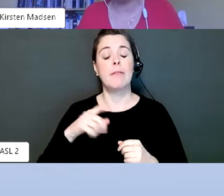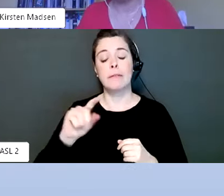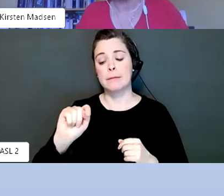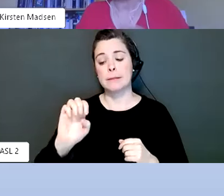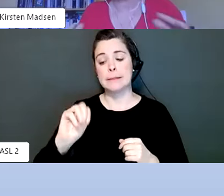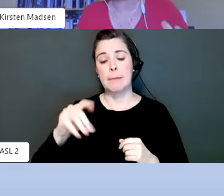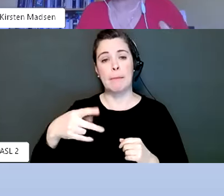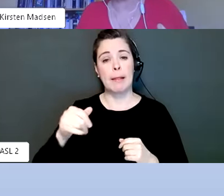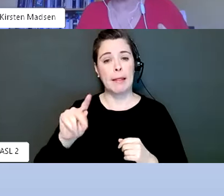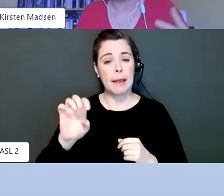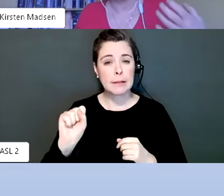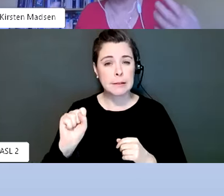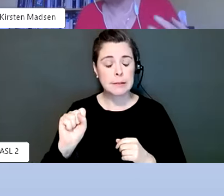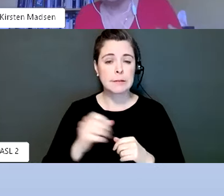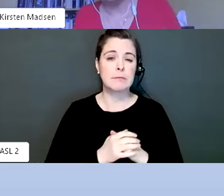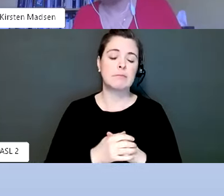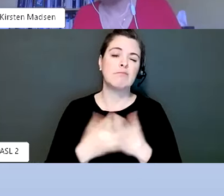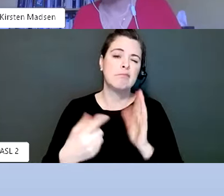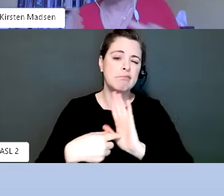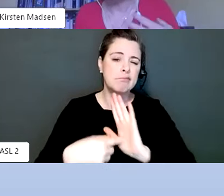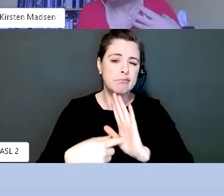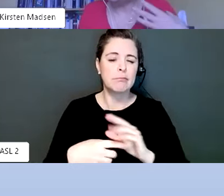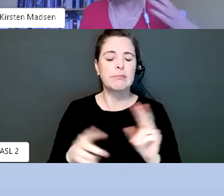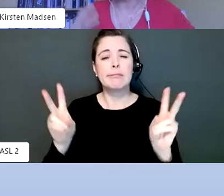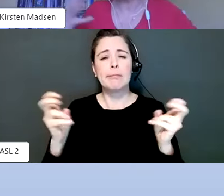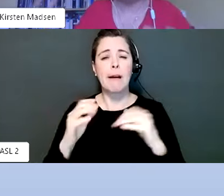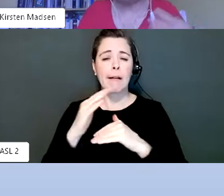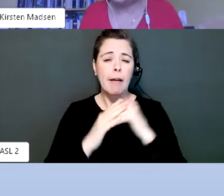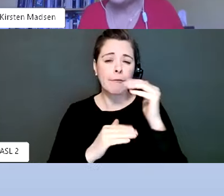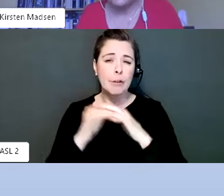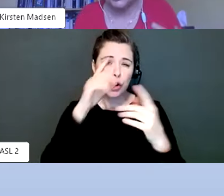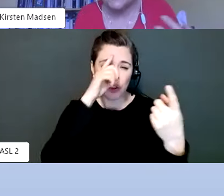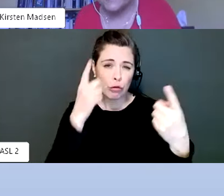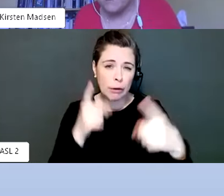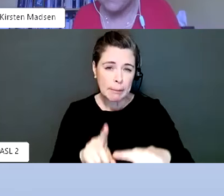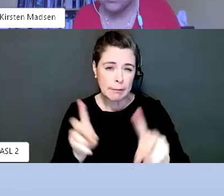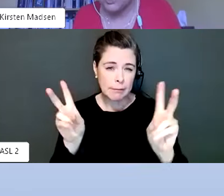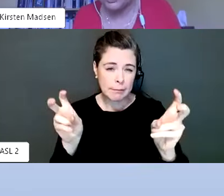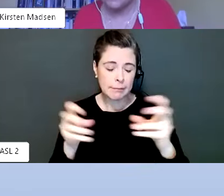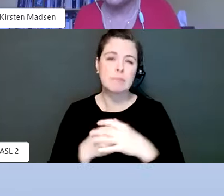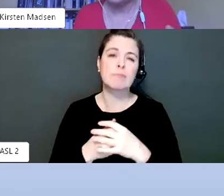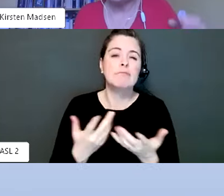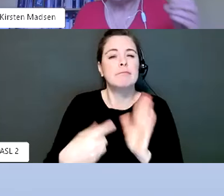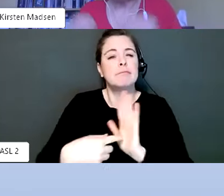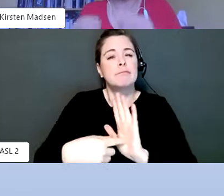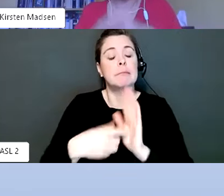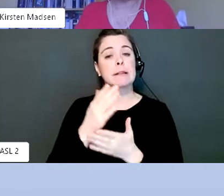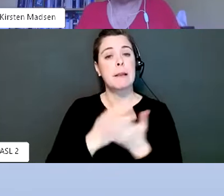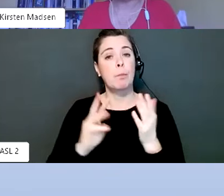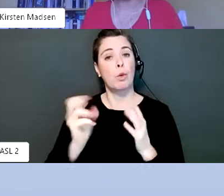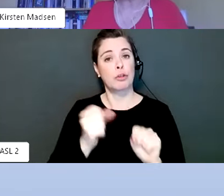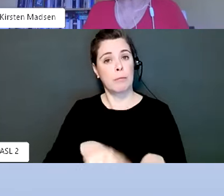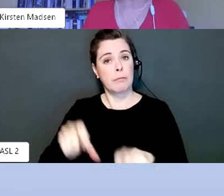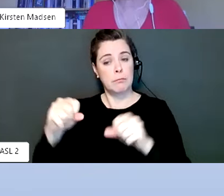agreements. Basically, a lot of times there's some really rich discussions that happen in workshops. So to set